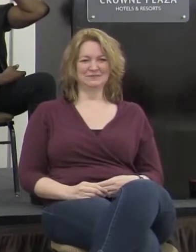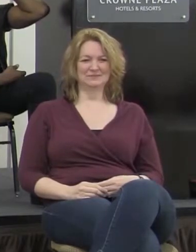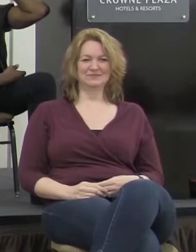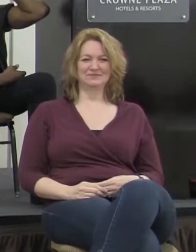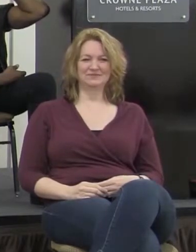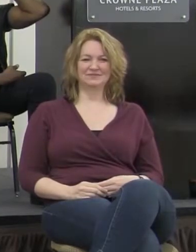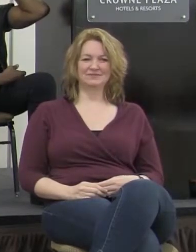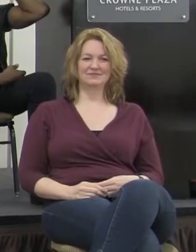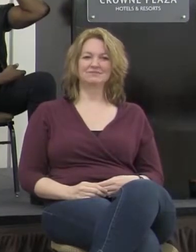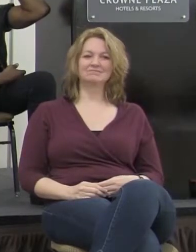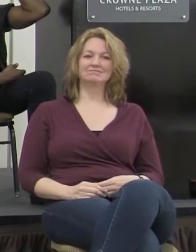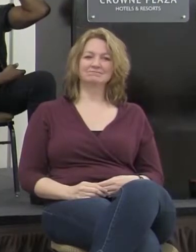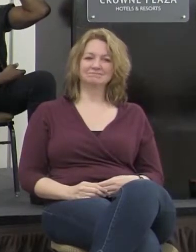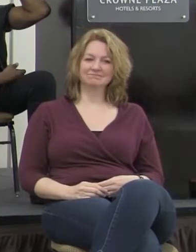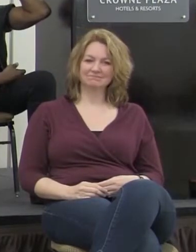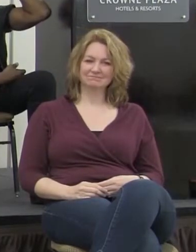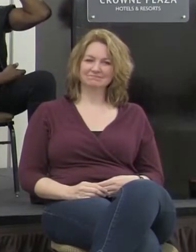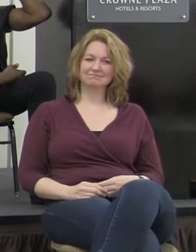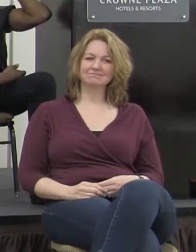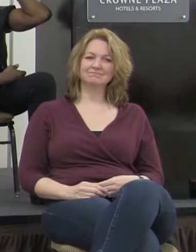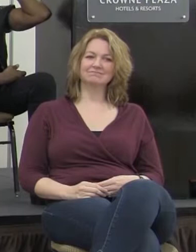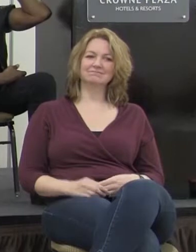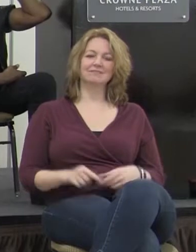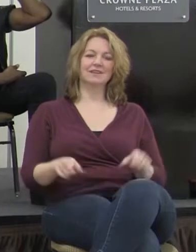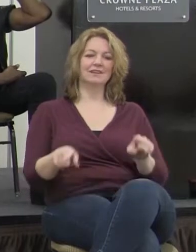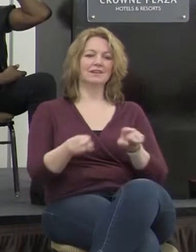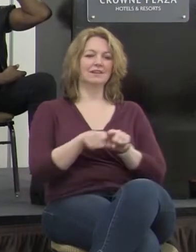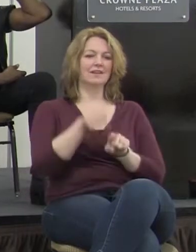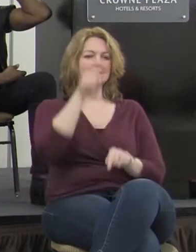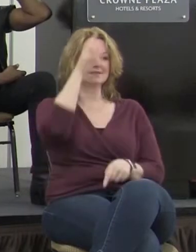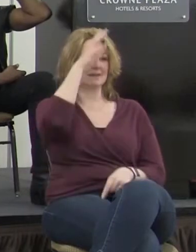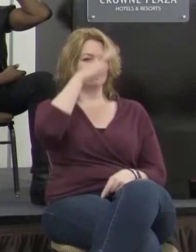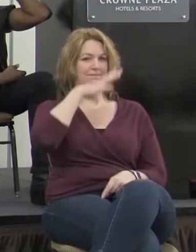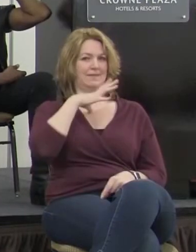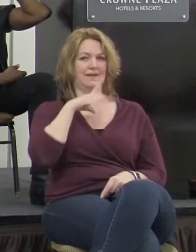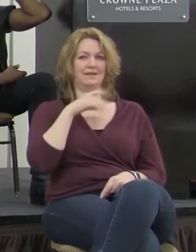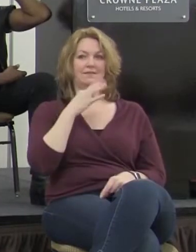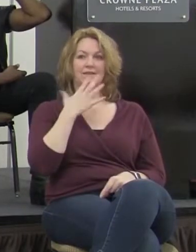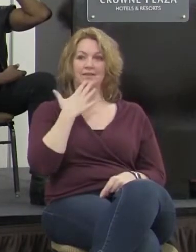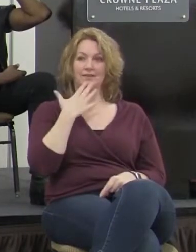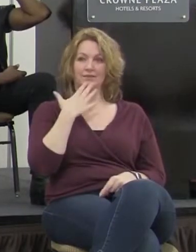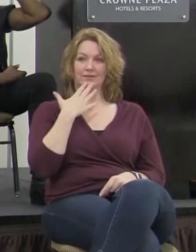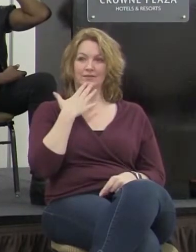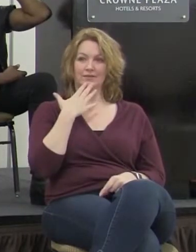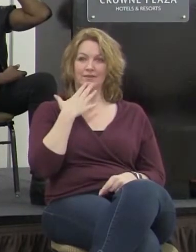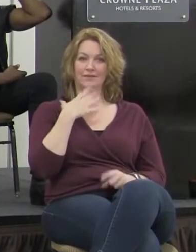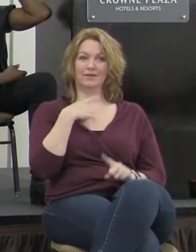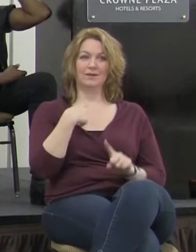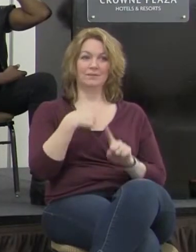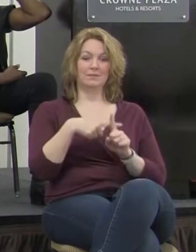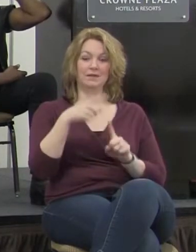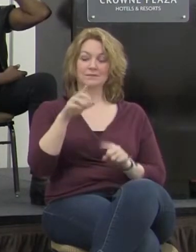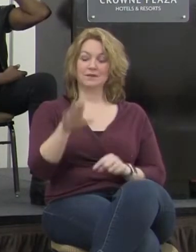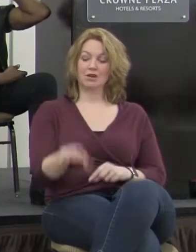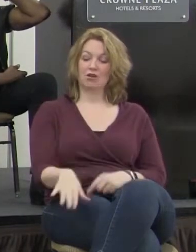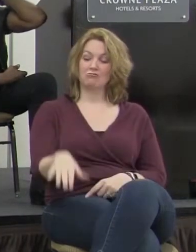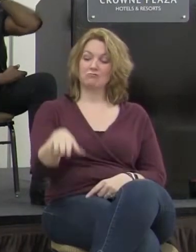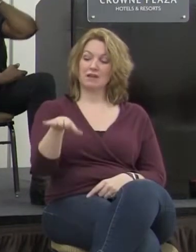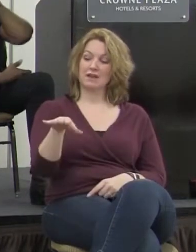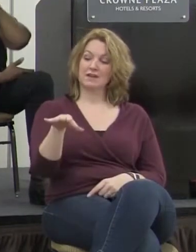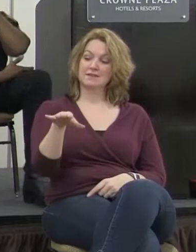I think as men of color and being raised